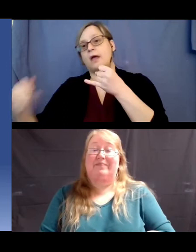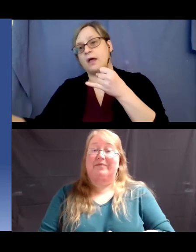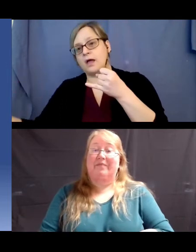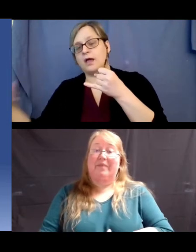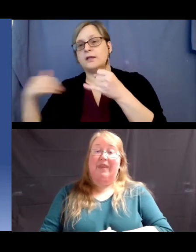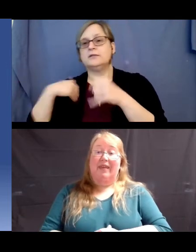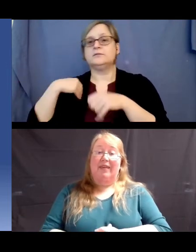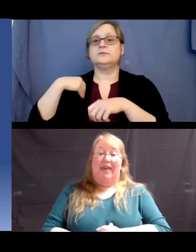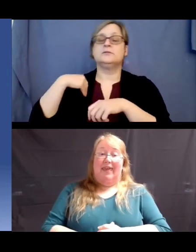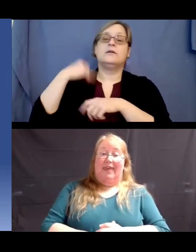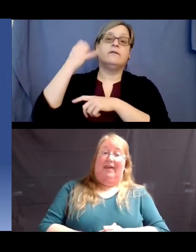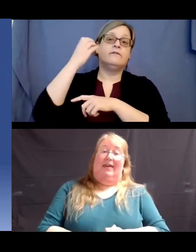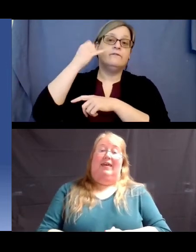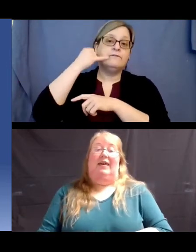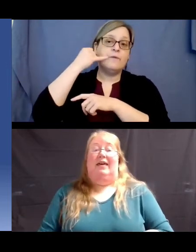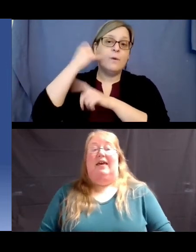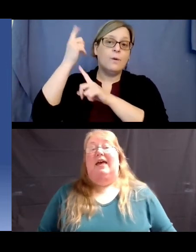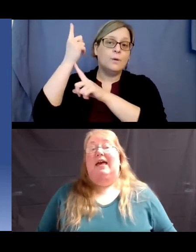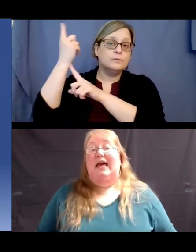connection.